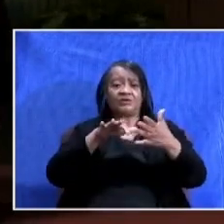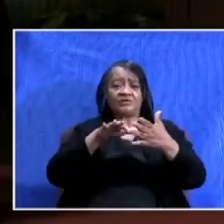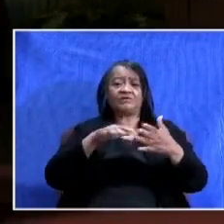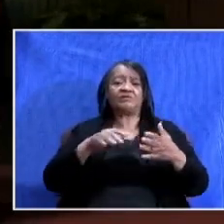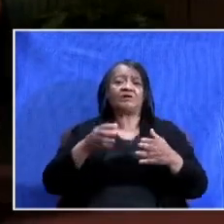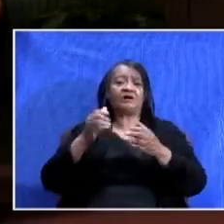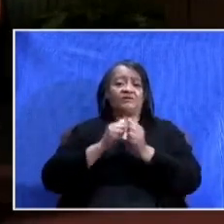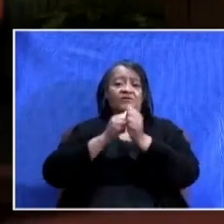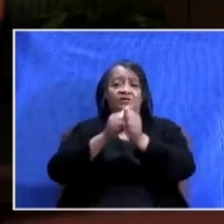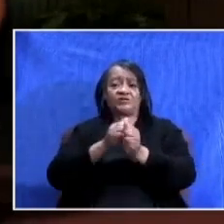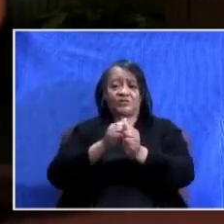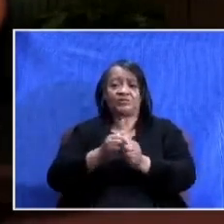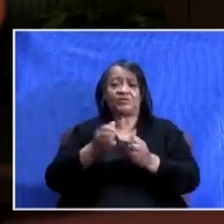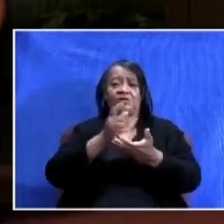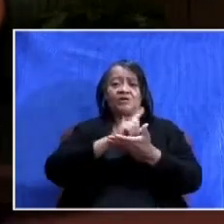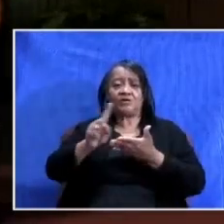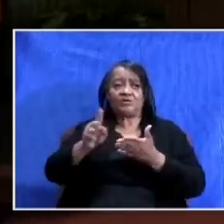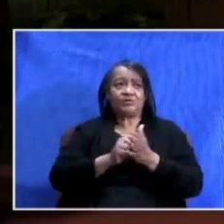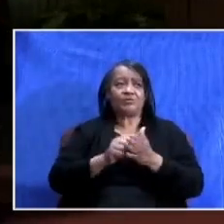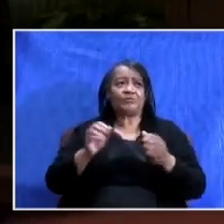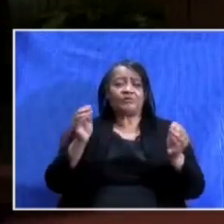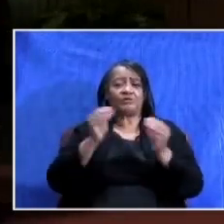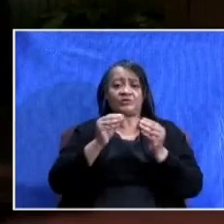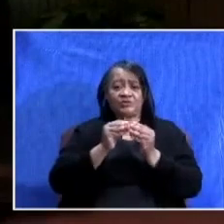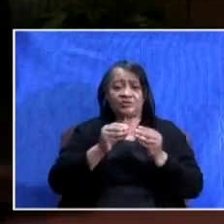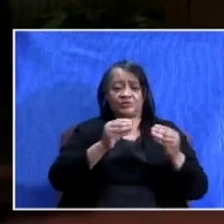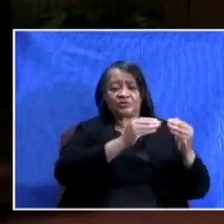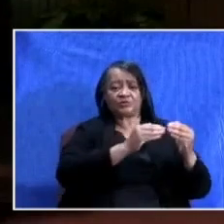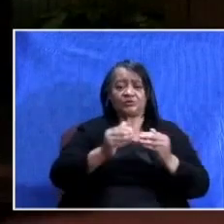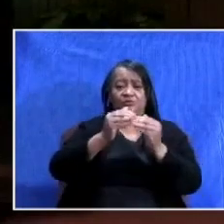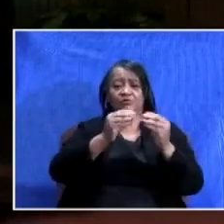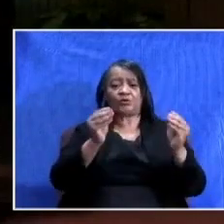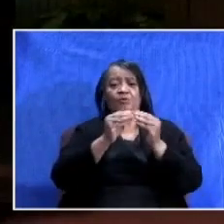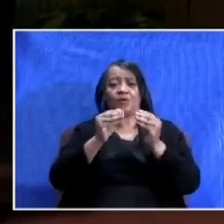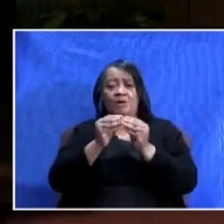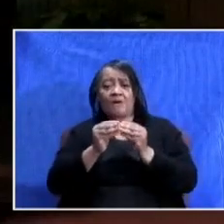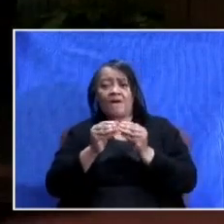me this week. I'm going to do some more on justice this week